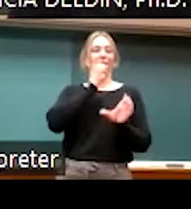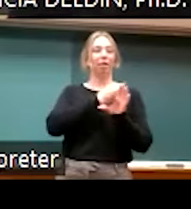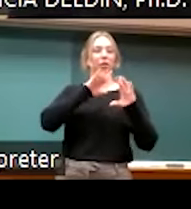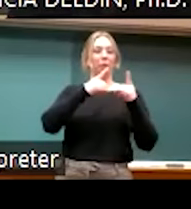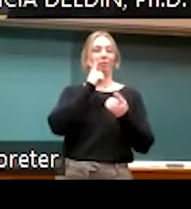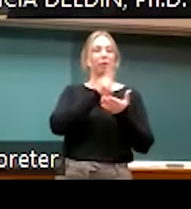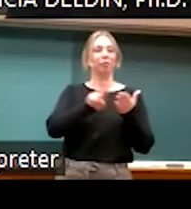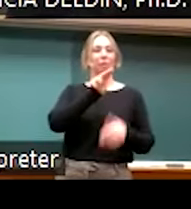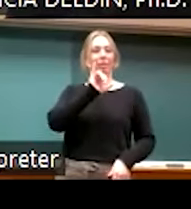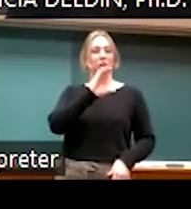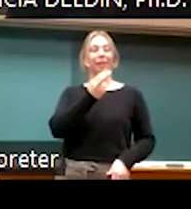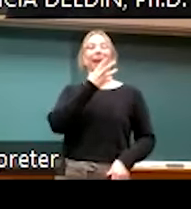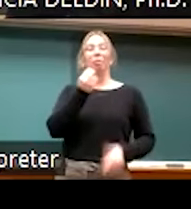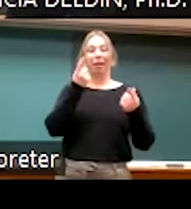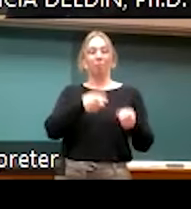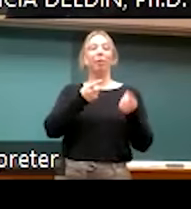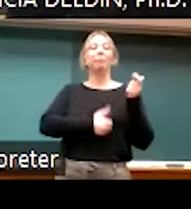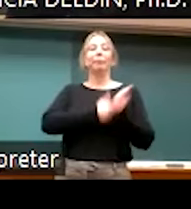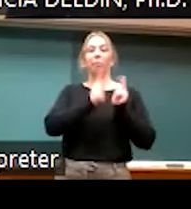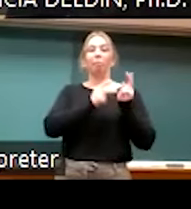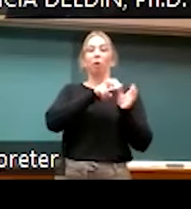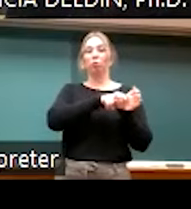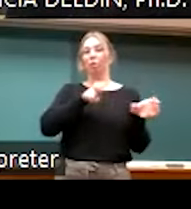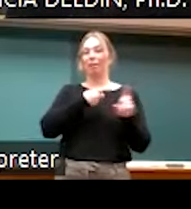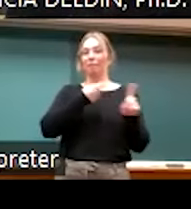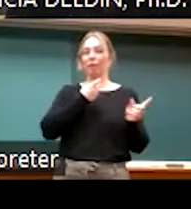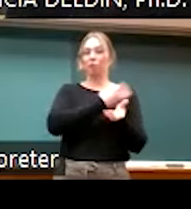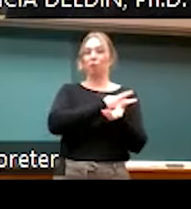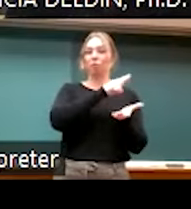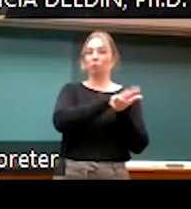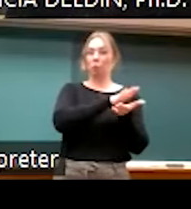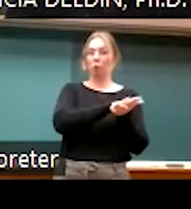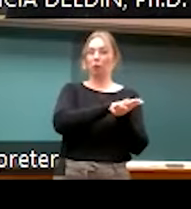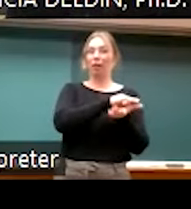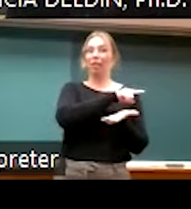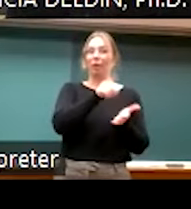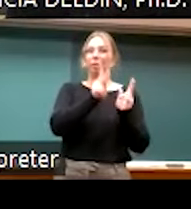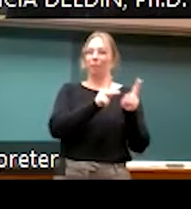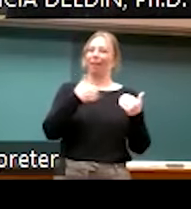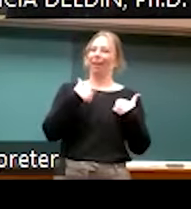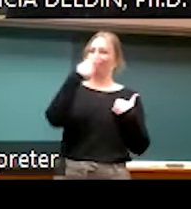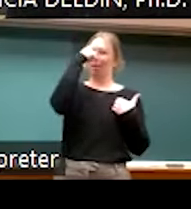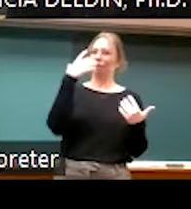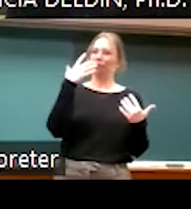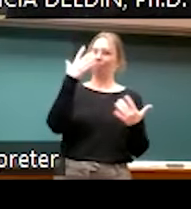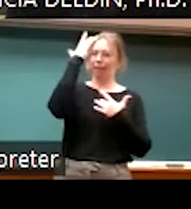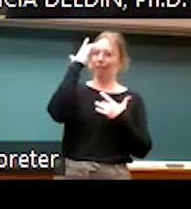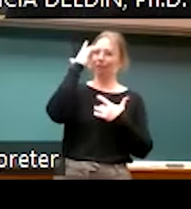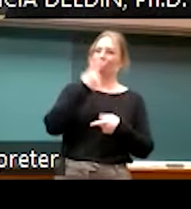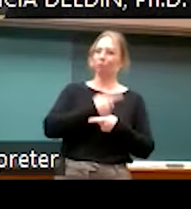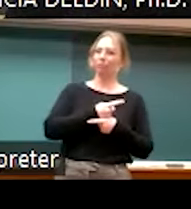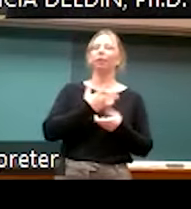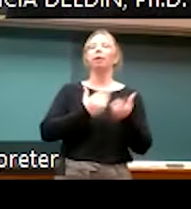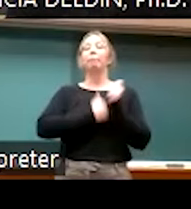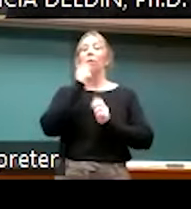of people who dropped out of graduate school were people with mental illness. And again, the vast majority of people